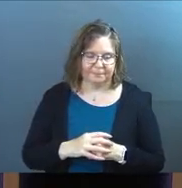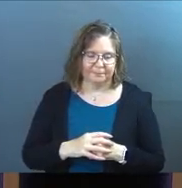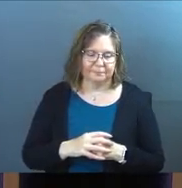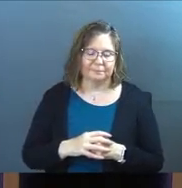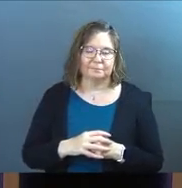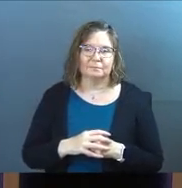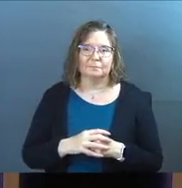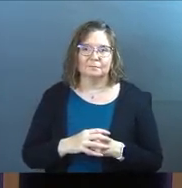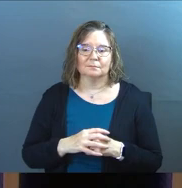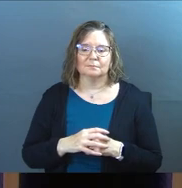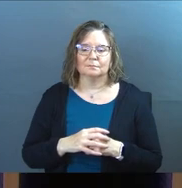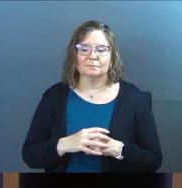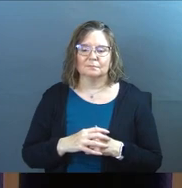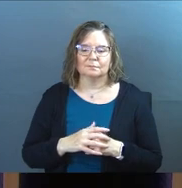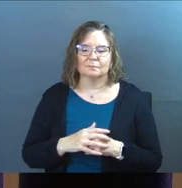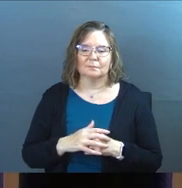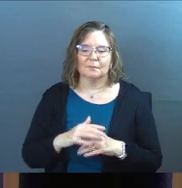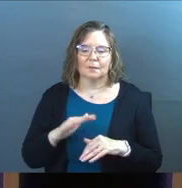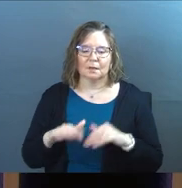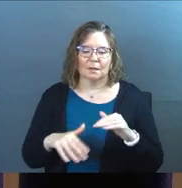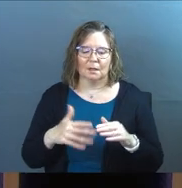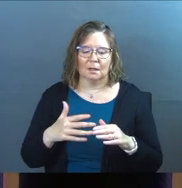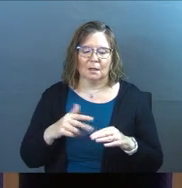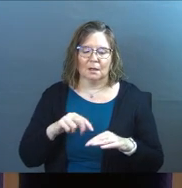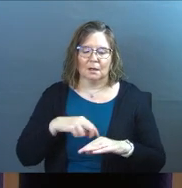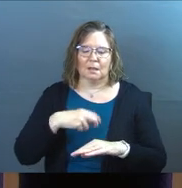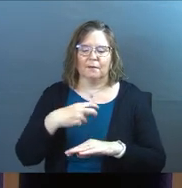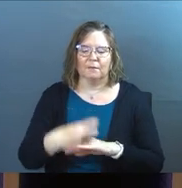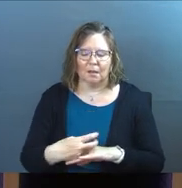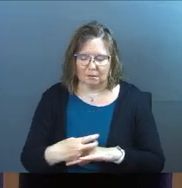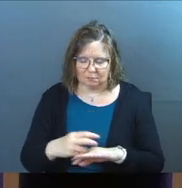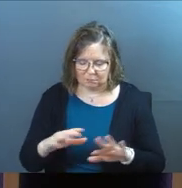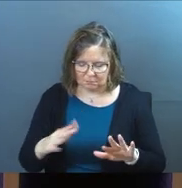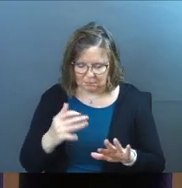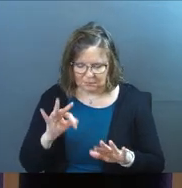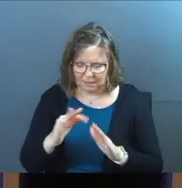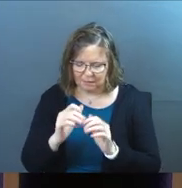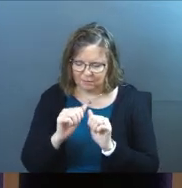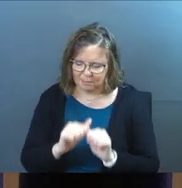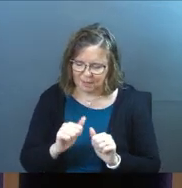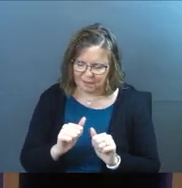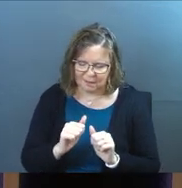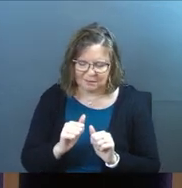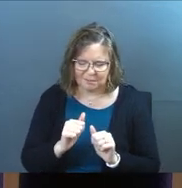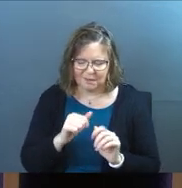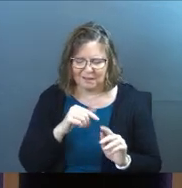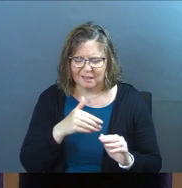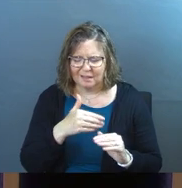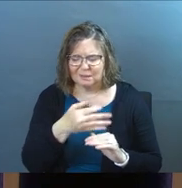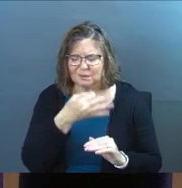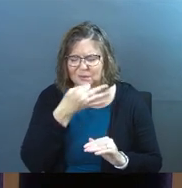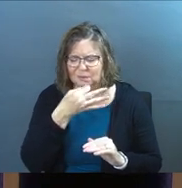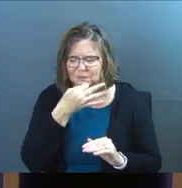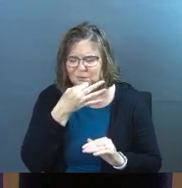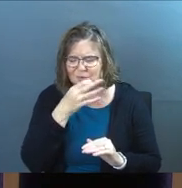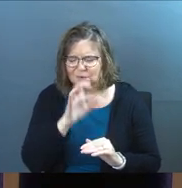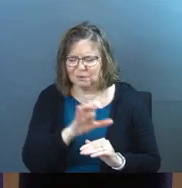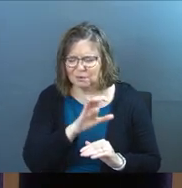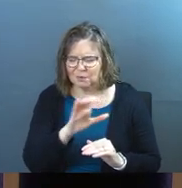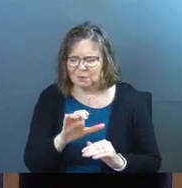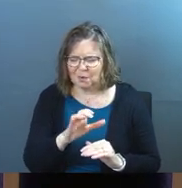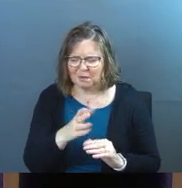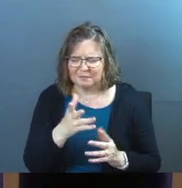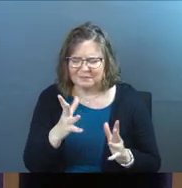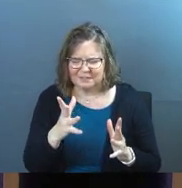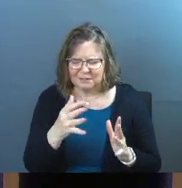Mark 14:35. He went on a little further and he fell to the ground and he prayed that if it were possible, the awful hour awaiting him might pass him by. Now,